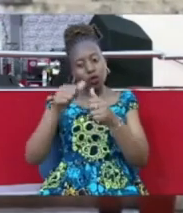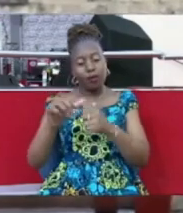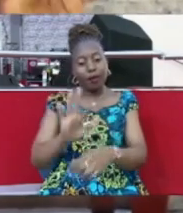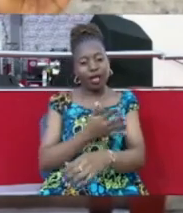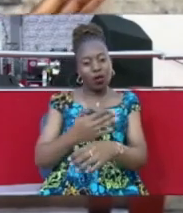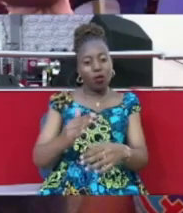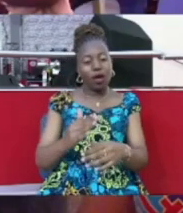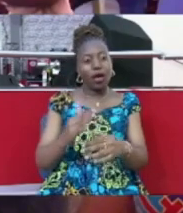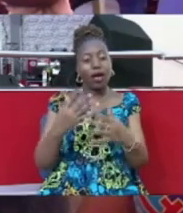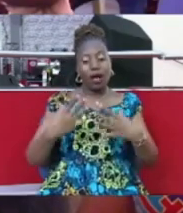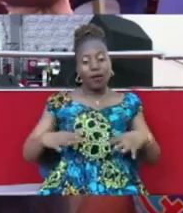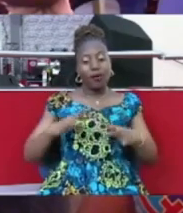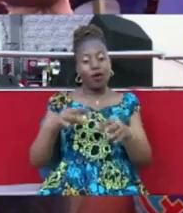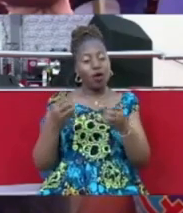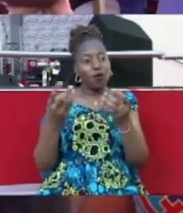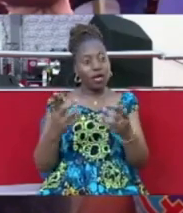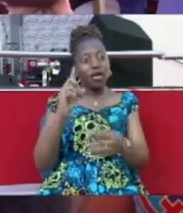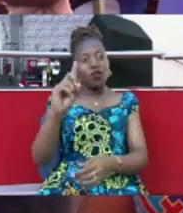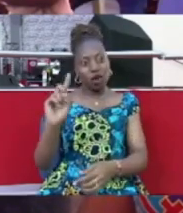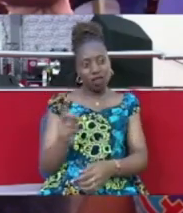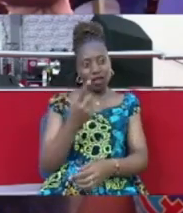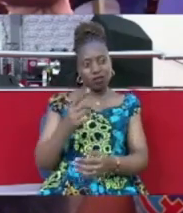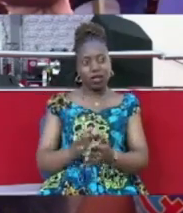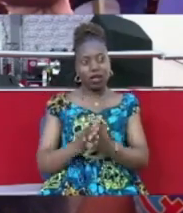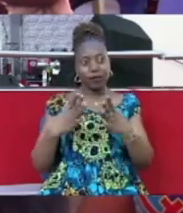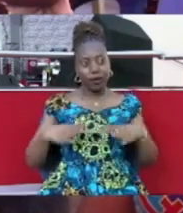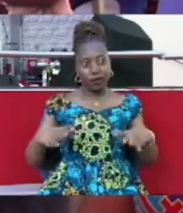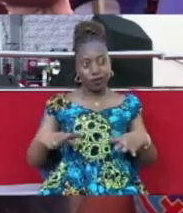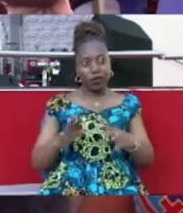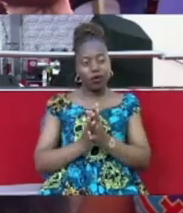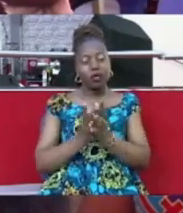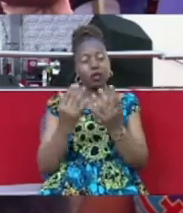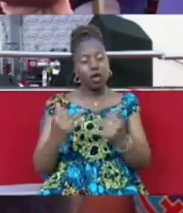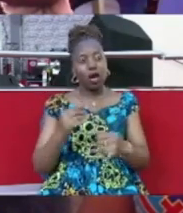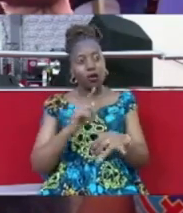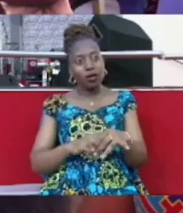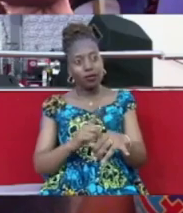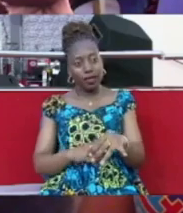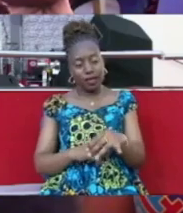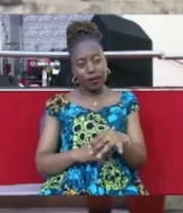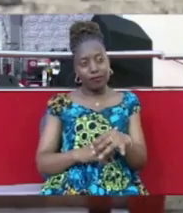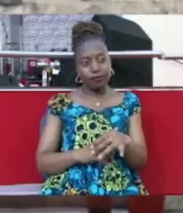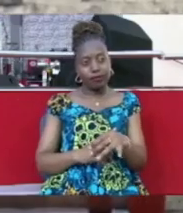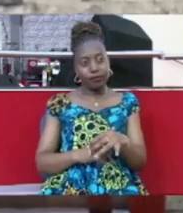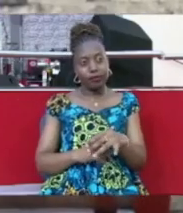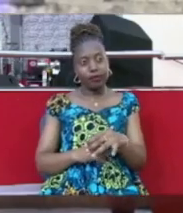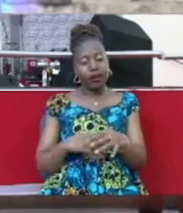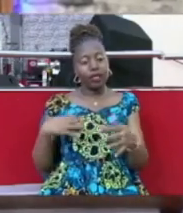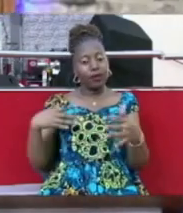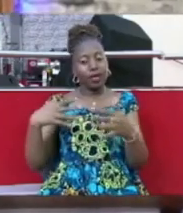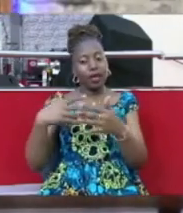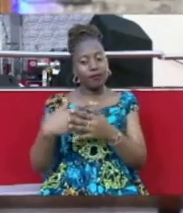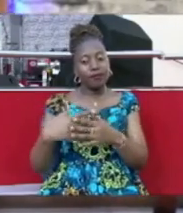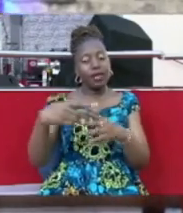many people? 1,000 people. And so when the time came, they sat